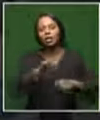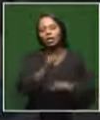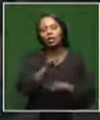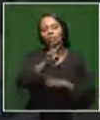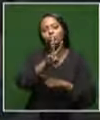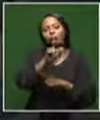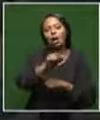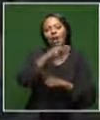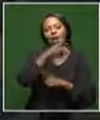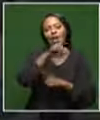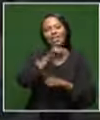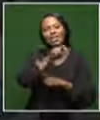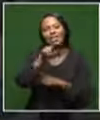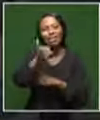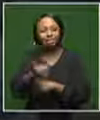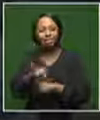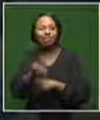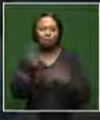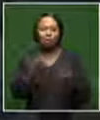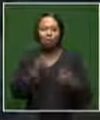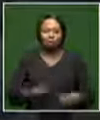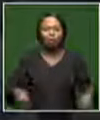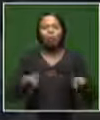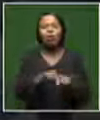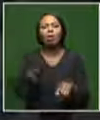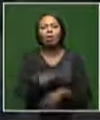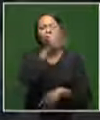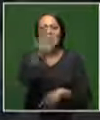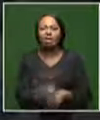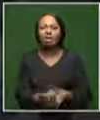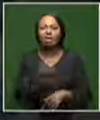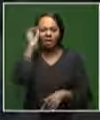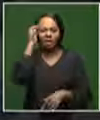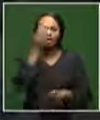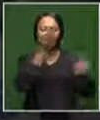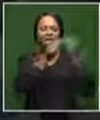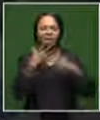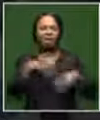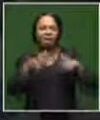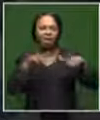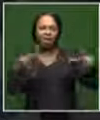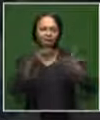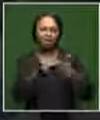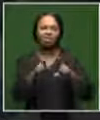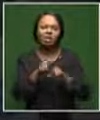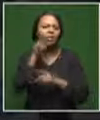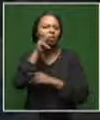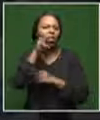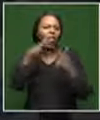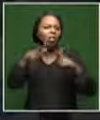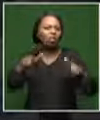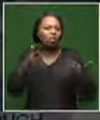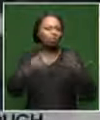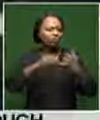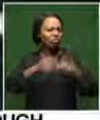regions of the continent. Yeah. So yeah, that's an inspiration to include the Swahilis and the Nigerian states. Right.